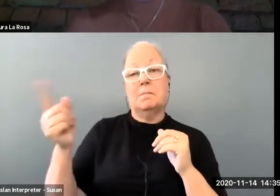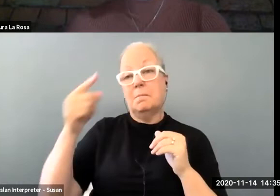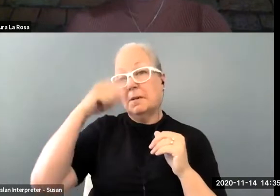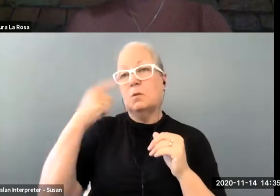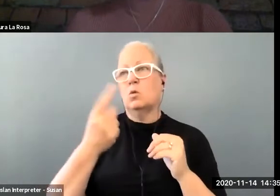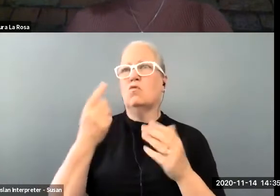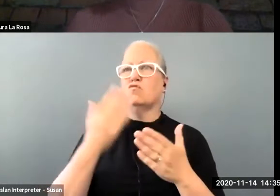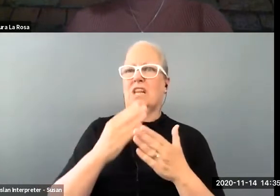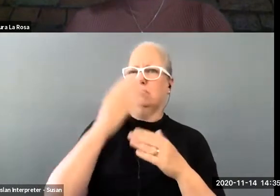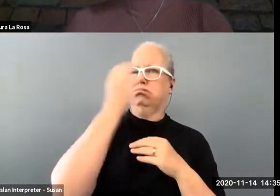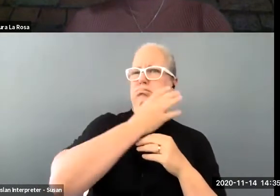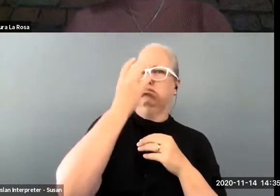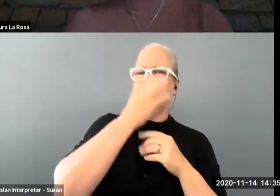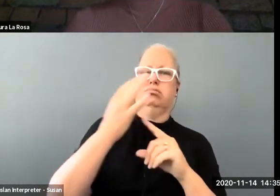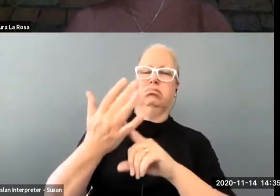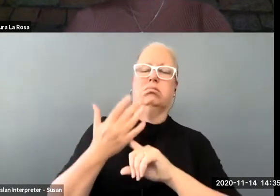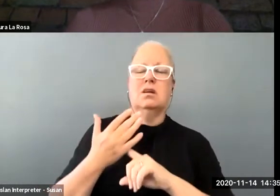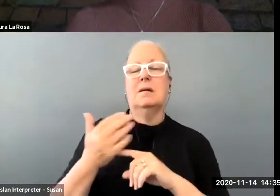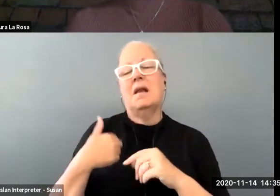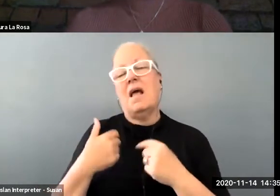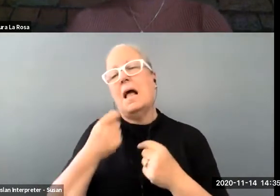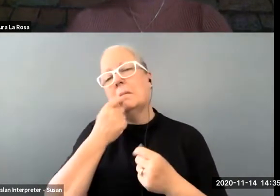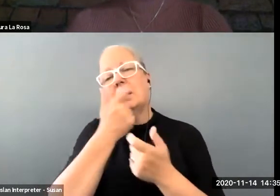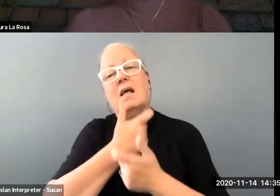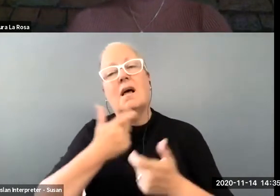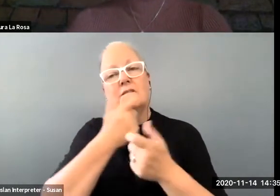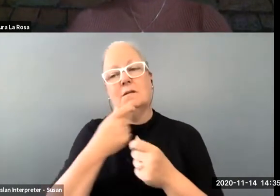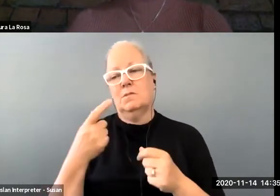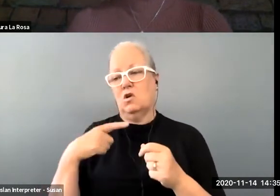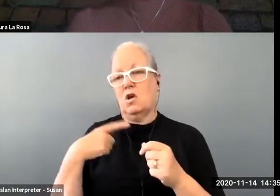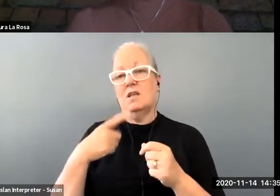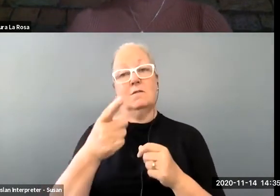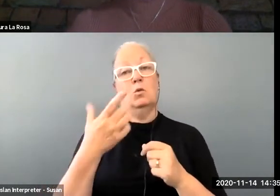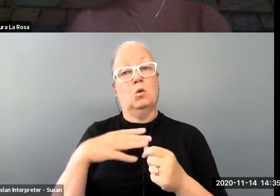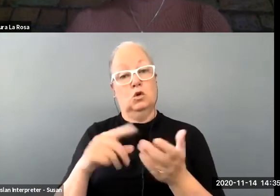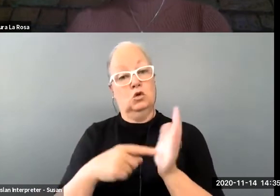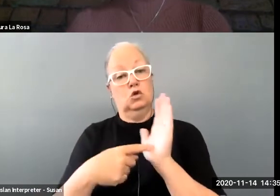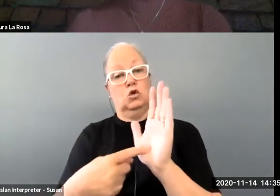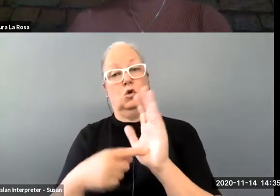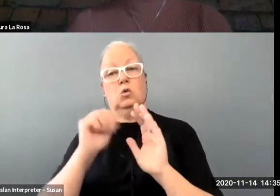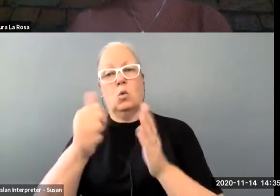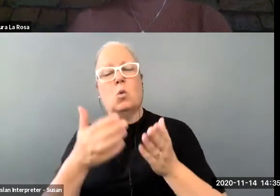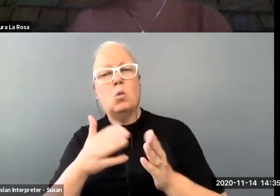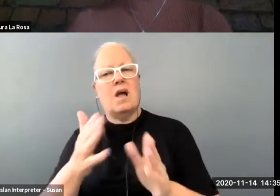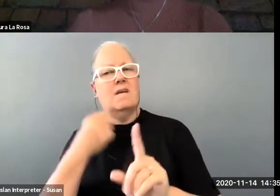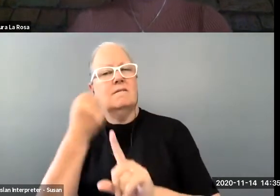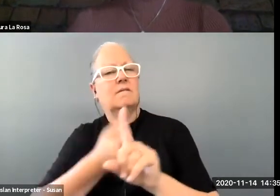because I just think if you feel the need to showcase your activism,